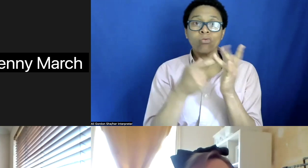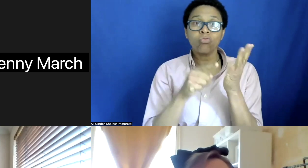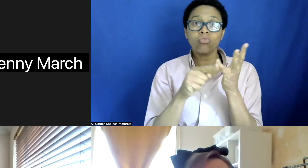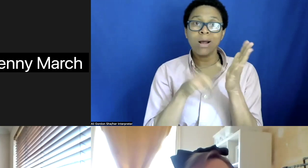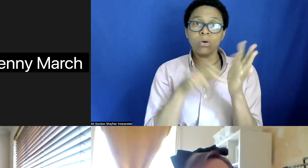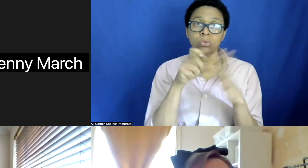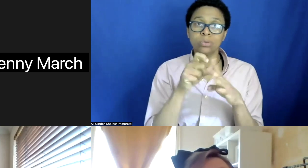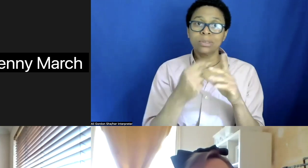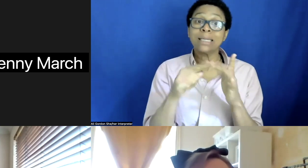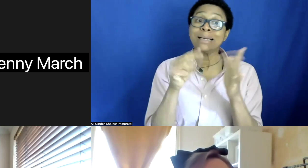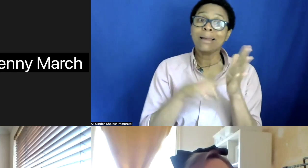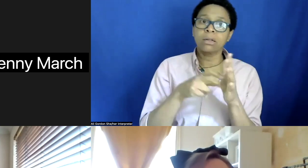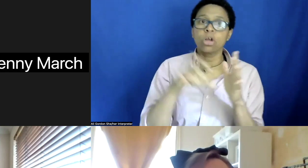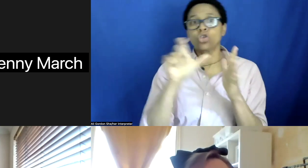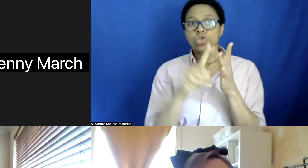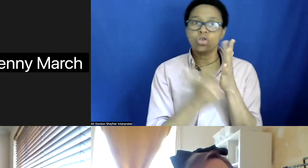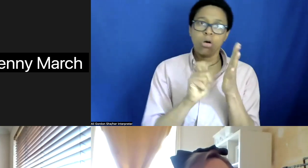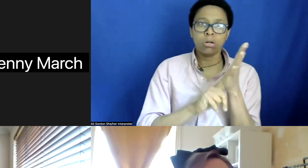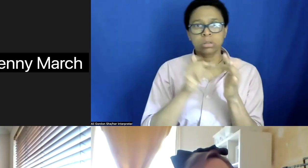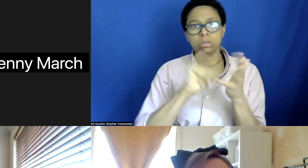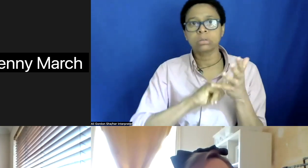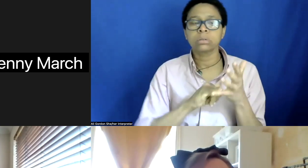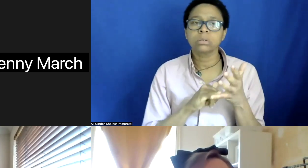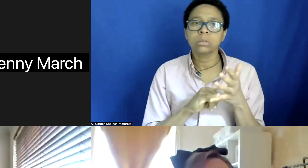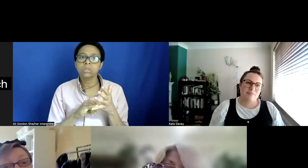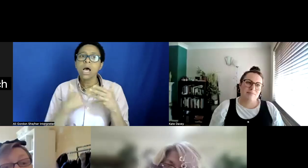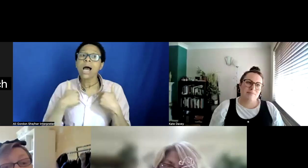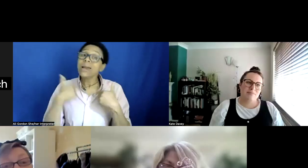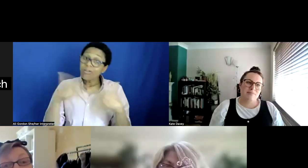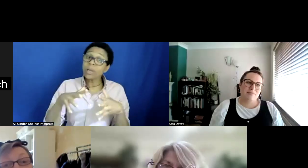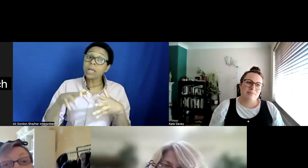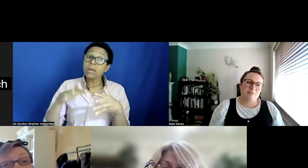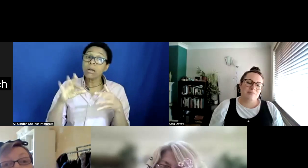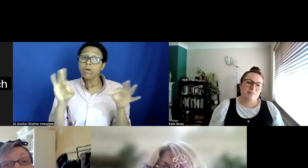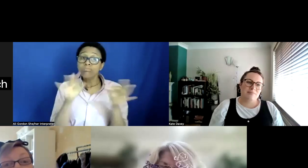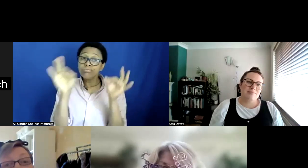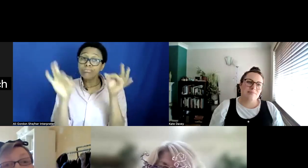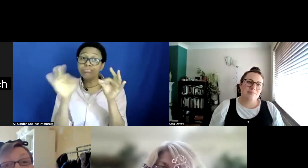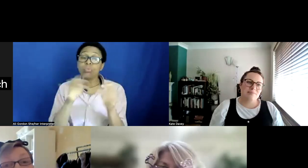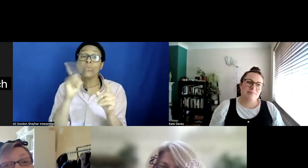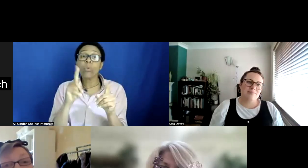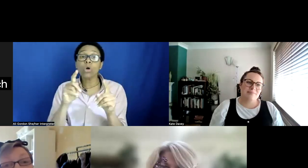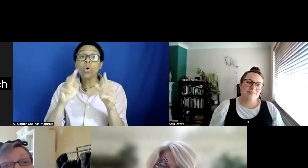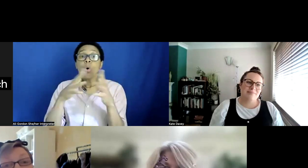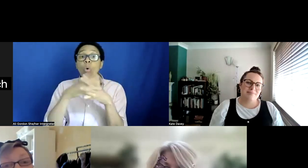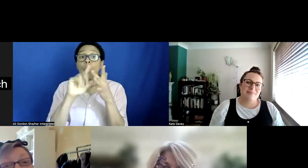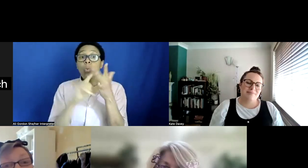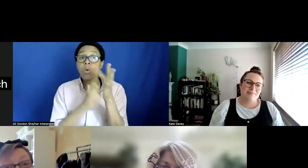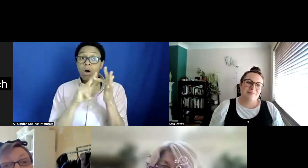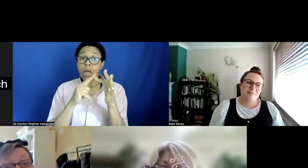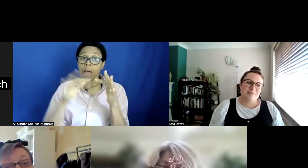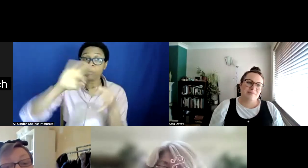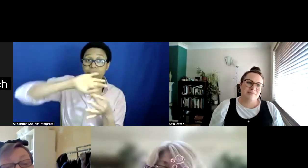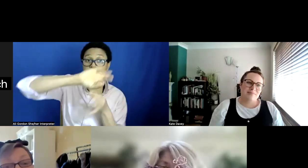think of that, and I've just been doodling with wire work. I don't know if you can see it. Oh, lovely. A bit of just